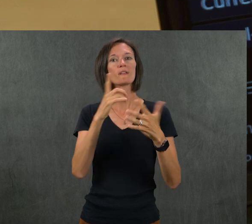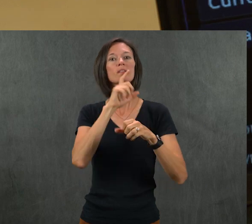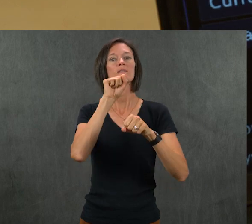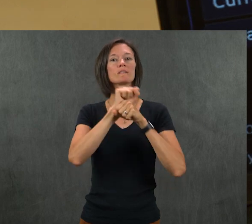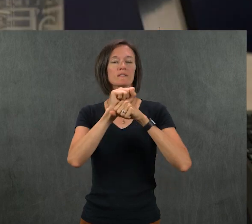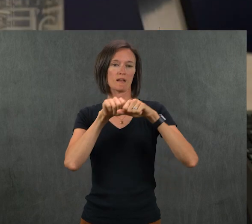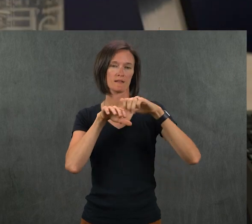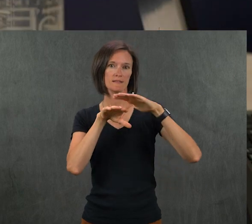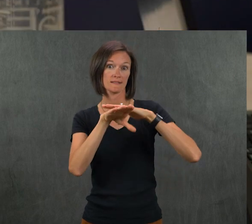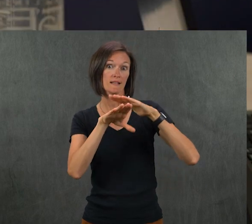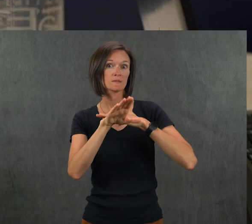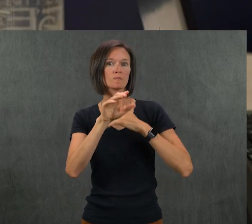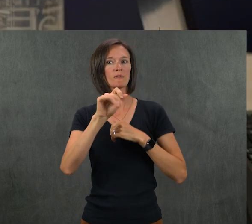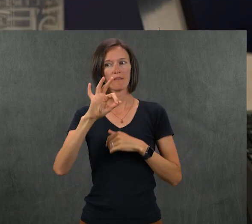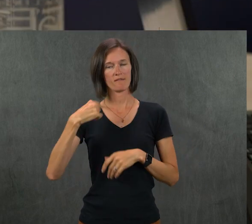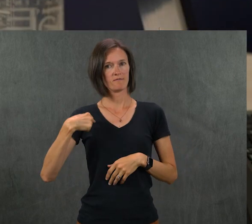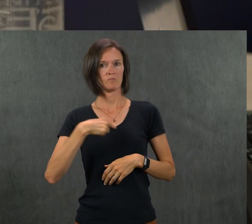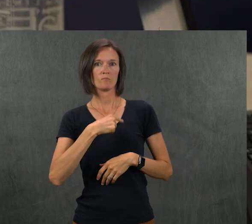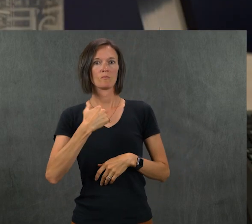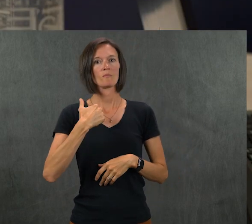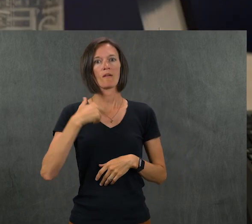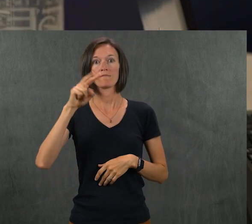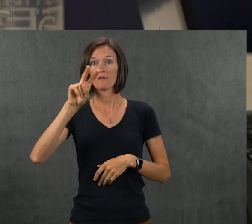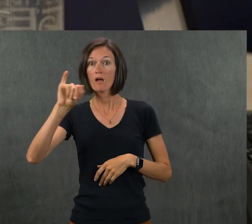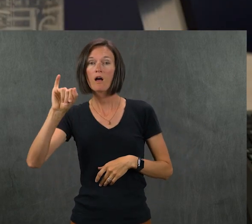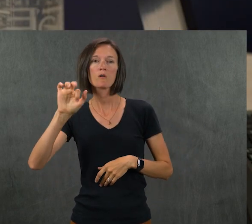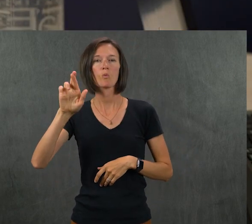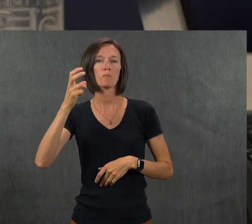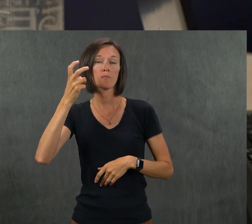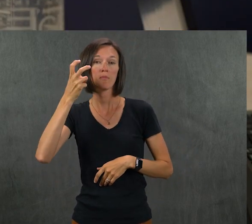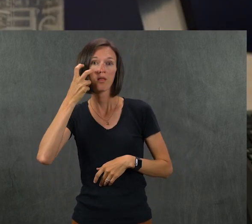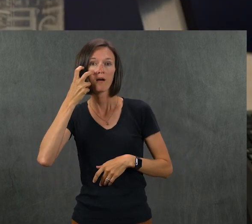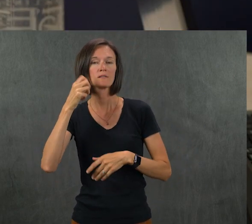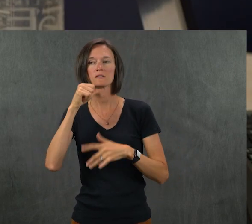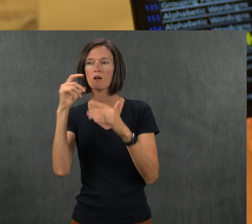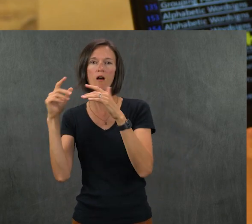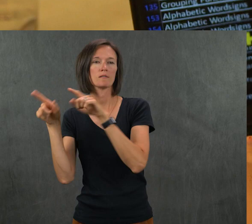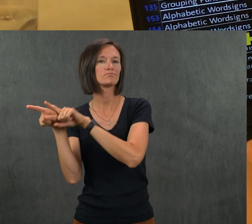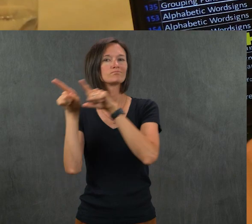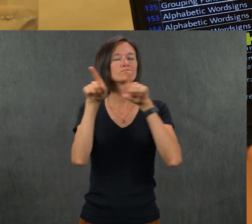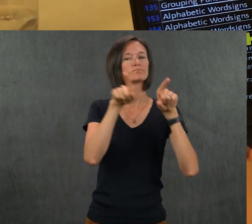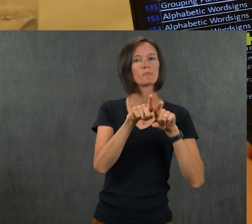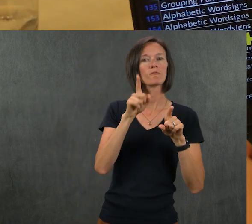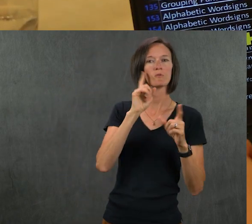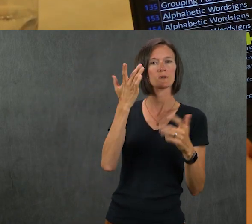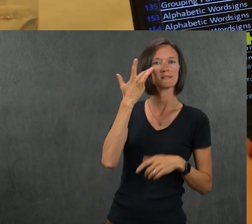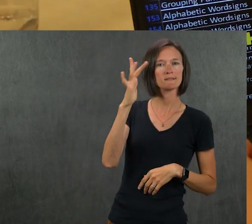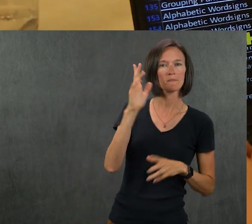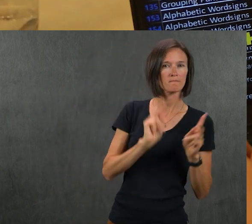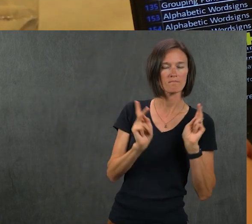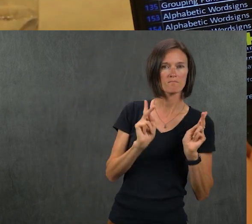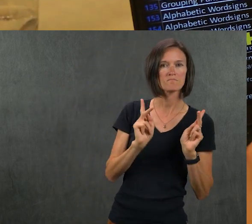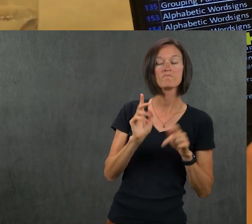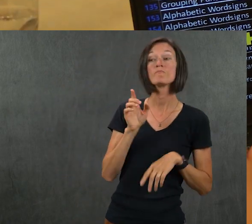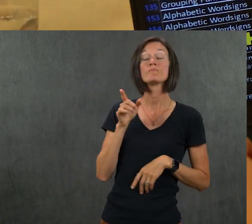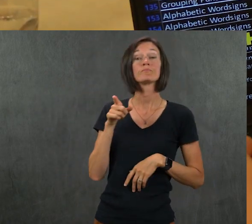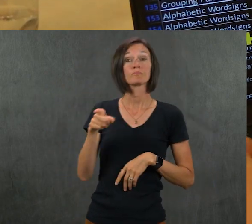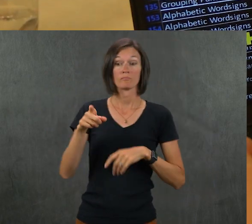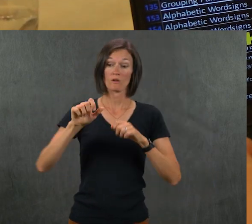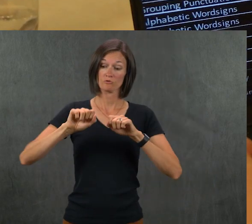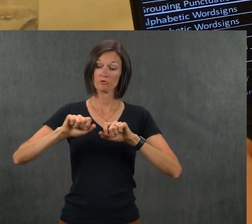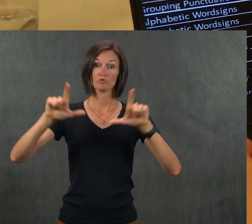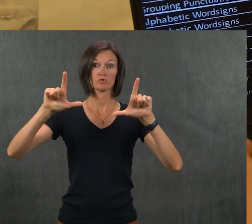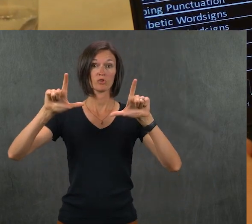accessible to those of us with the visual impairment or blindness as it does to those who are totally sighted. Screen